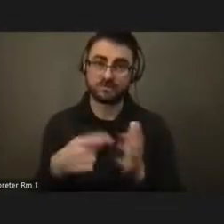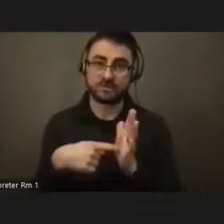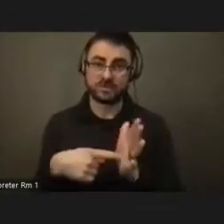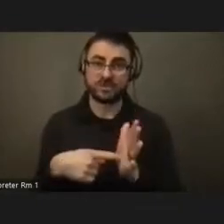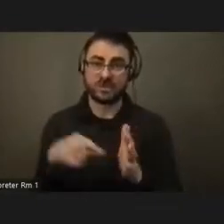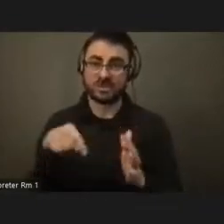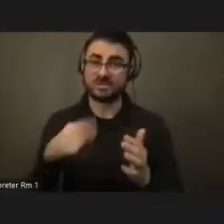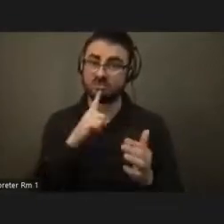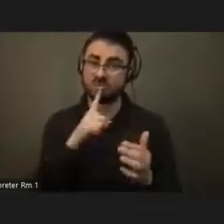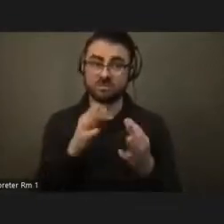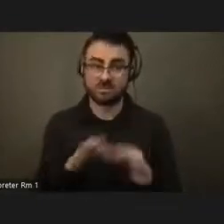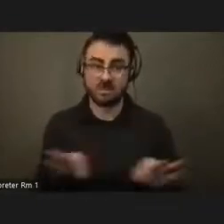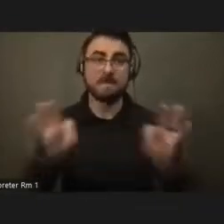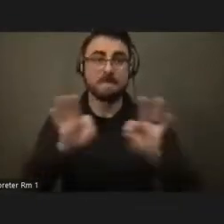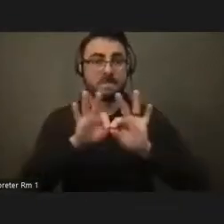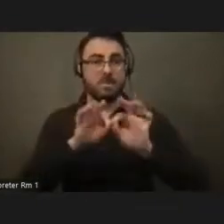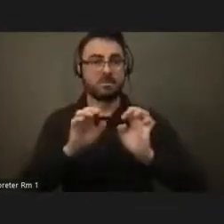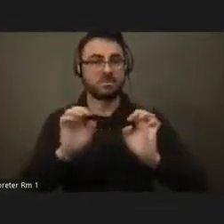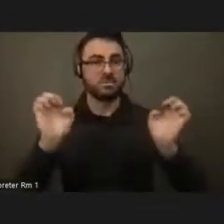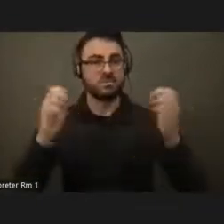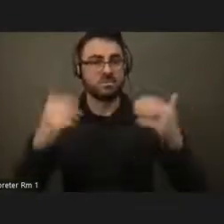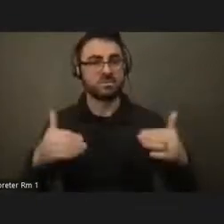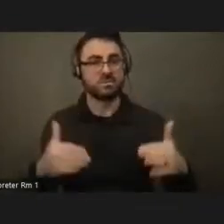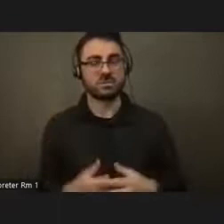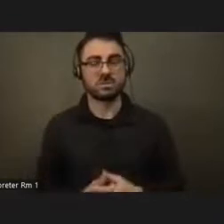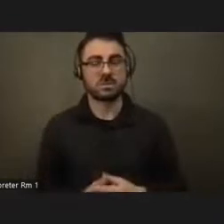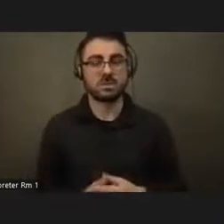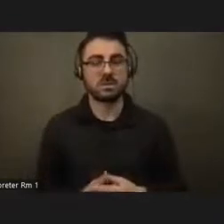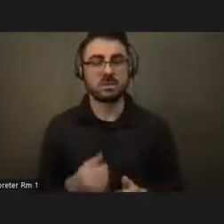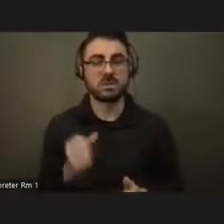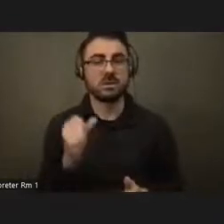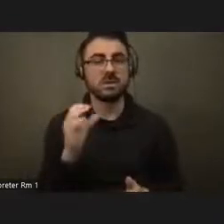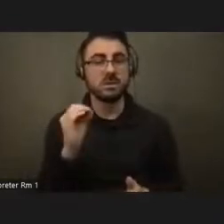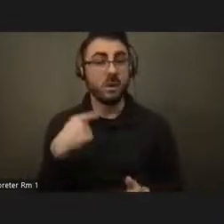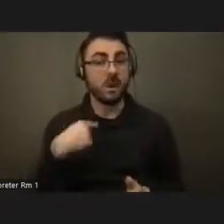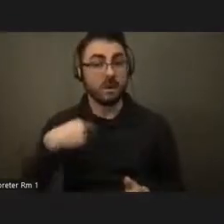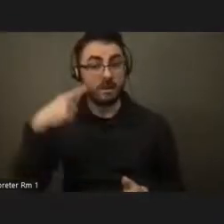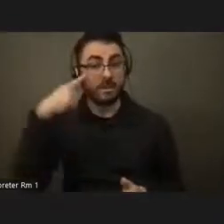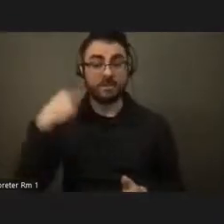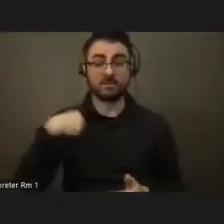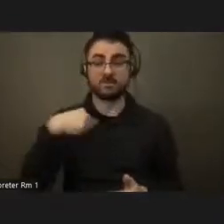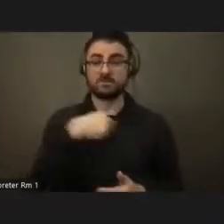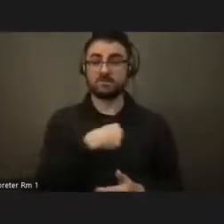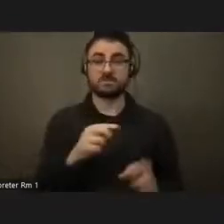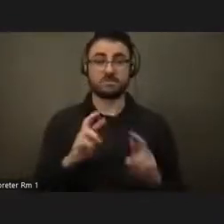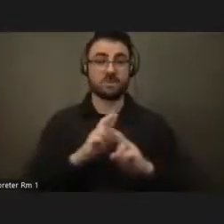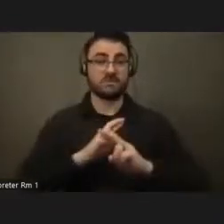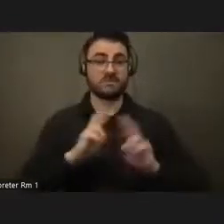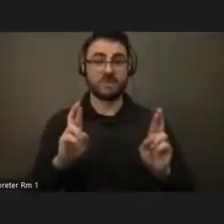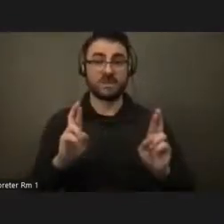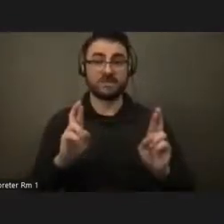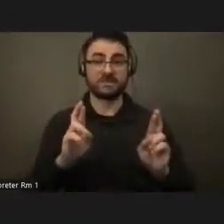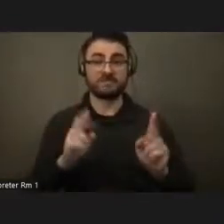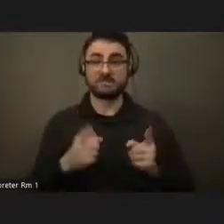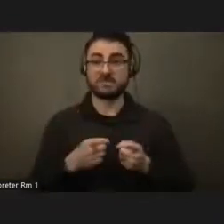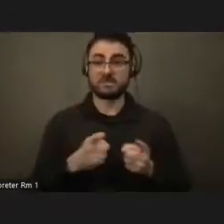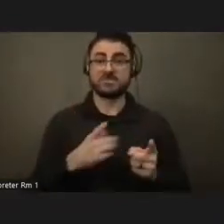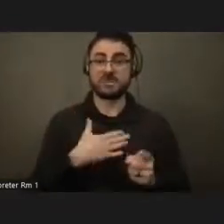this. And I believe we already, during my first term,